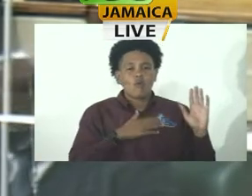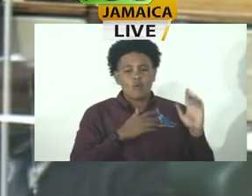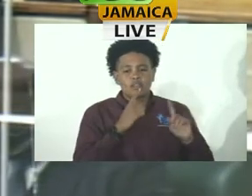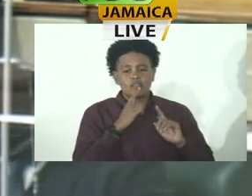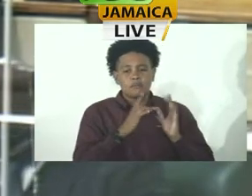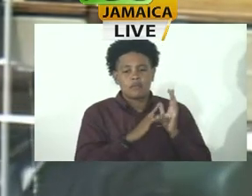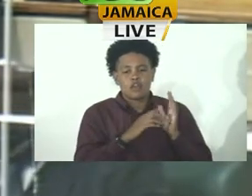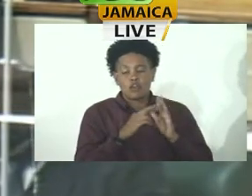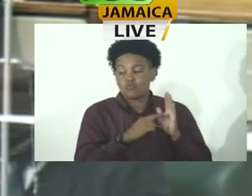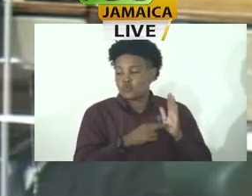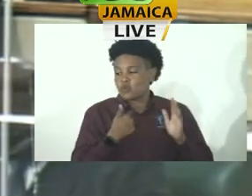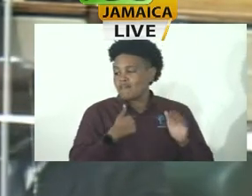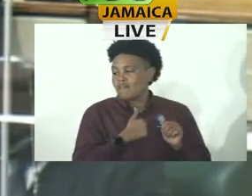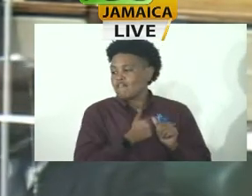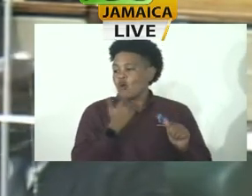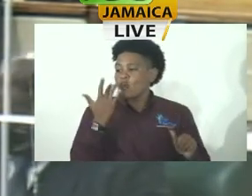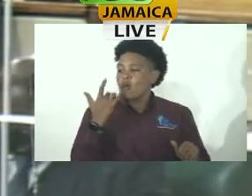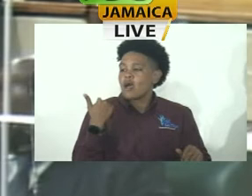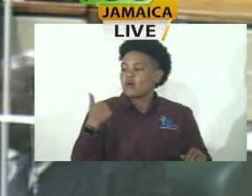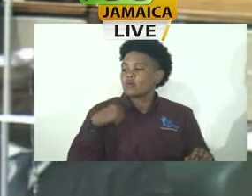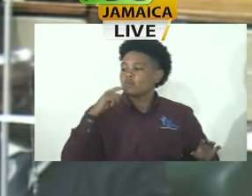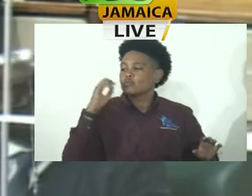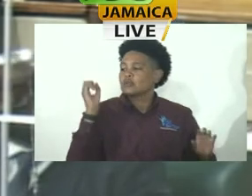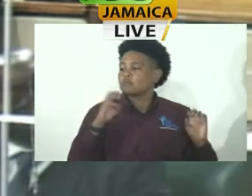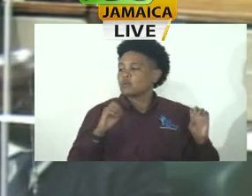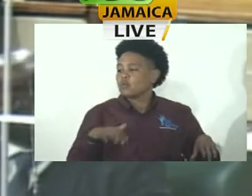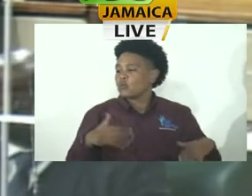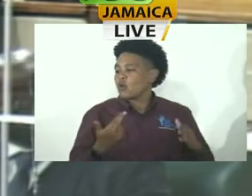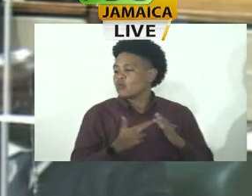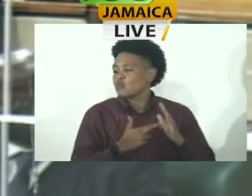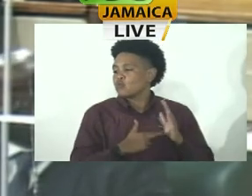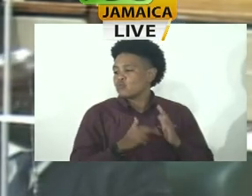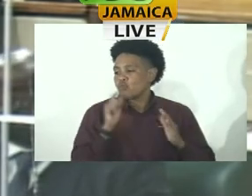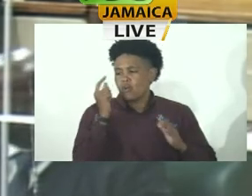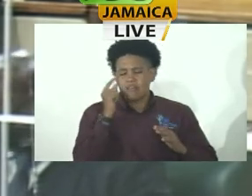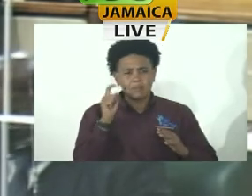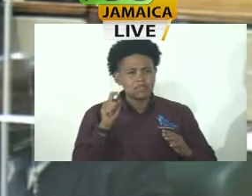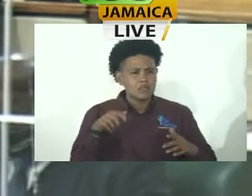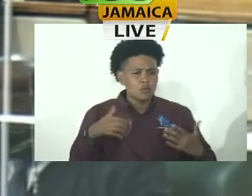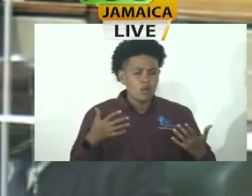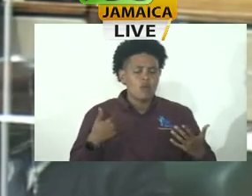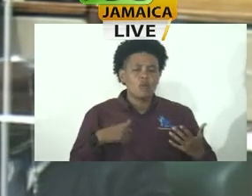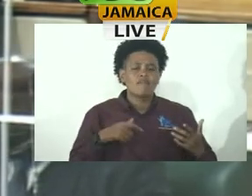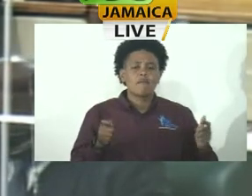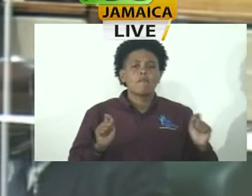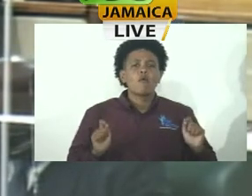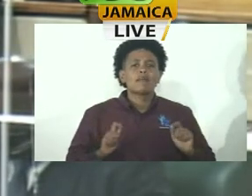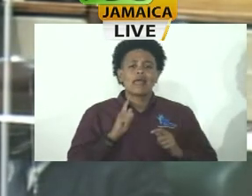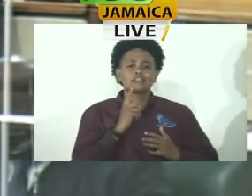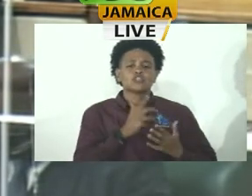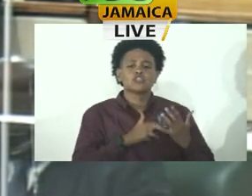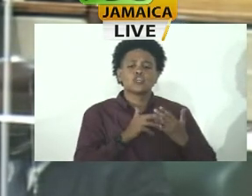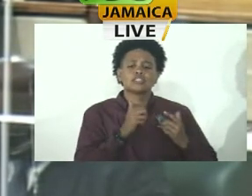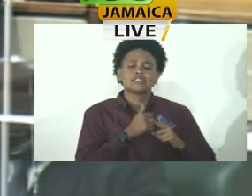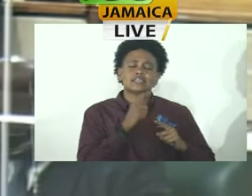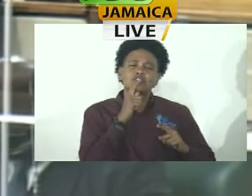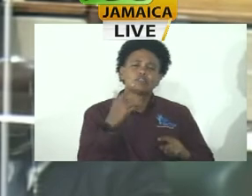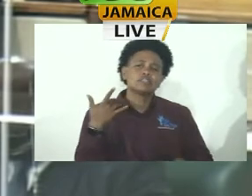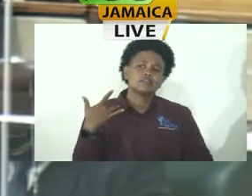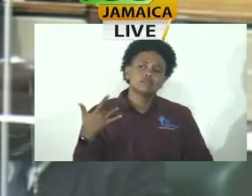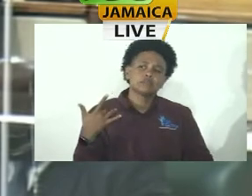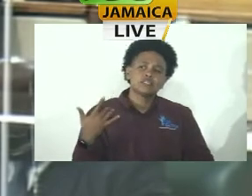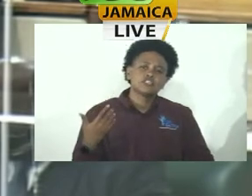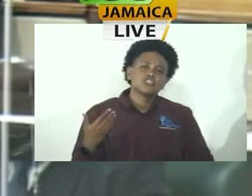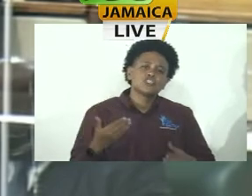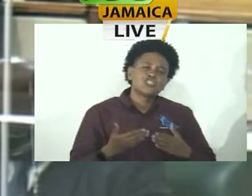have avoided that because we have put in place the rules as a government we have mobilized the society that is generally